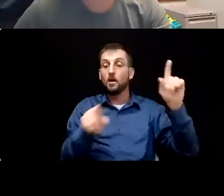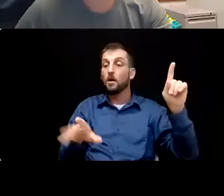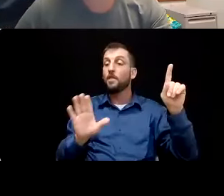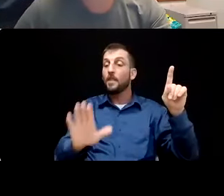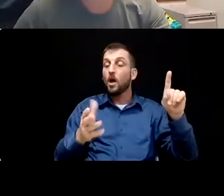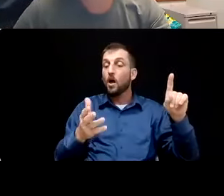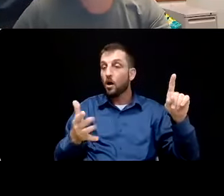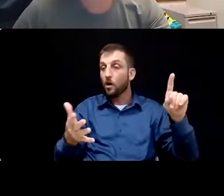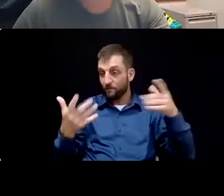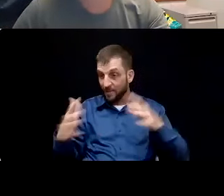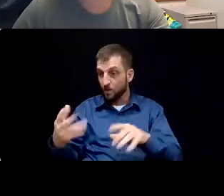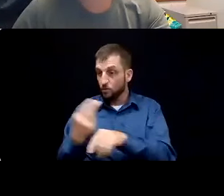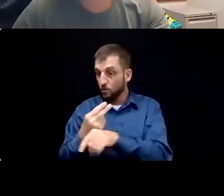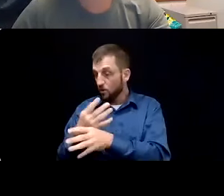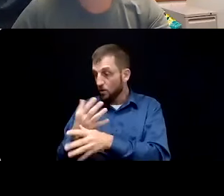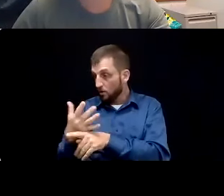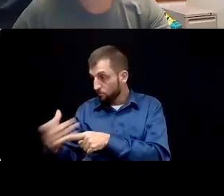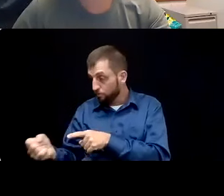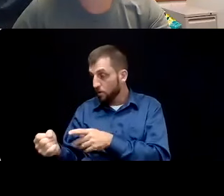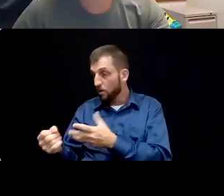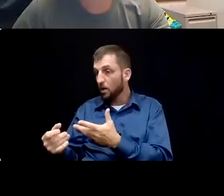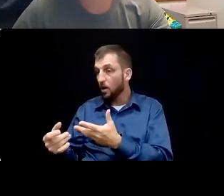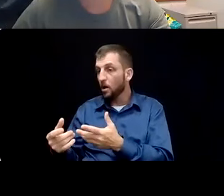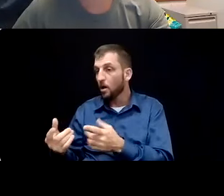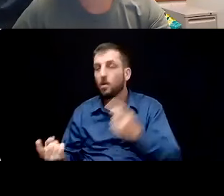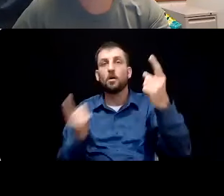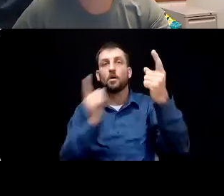request assistance from other local or state partners.